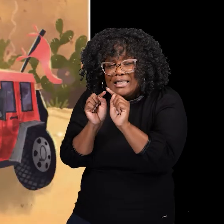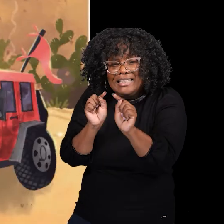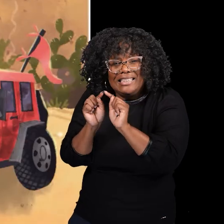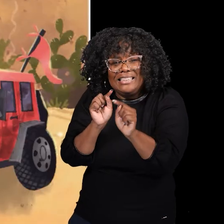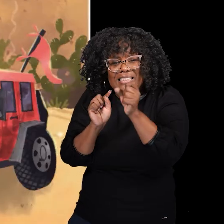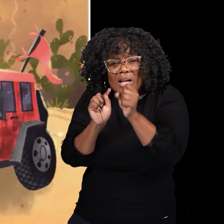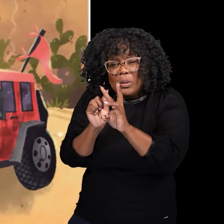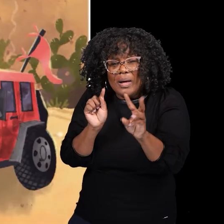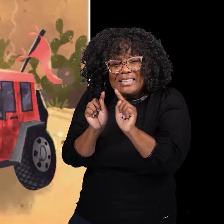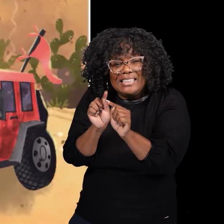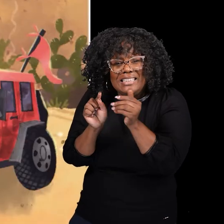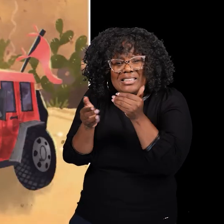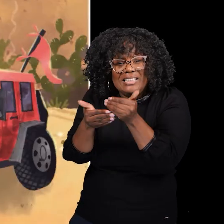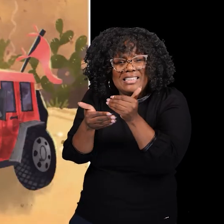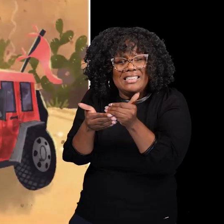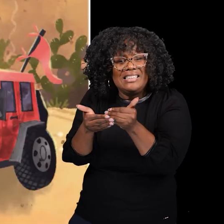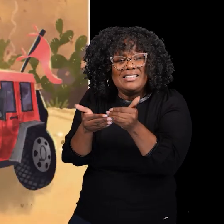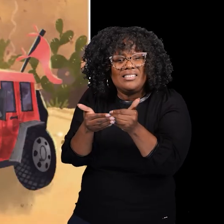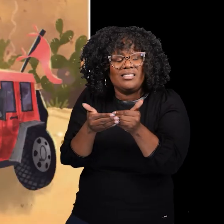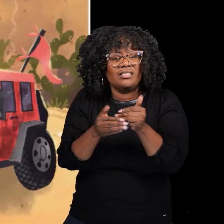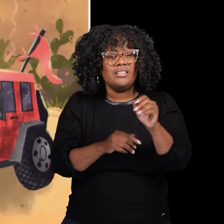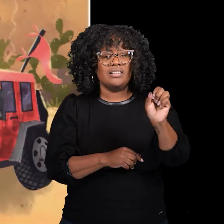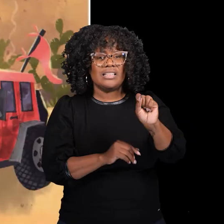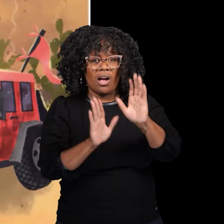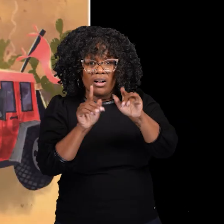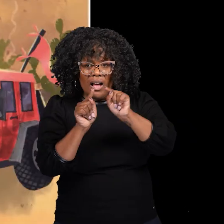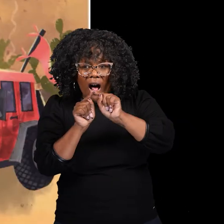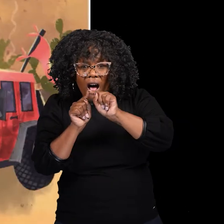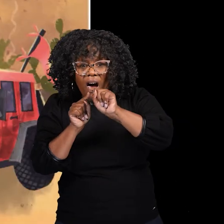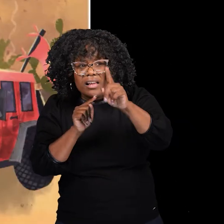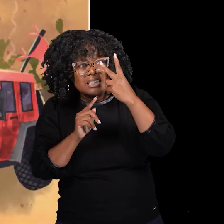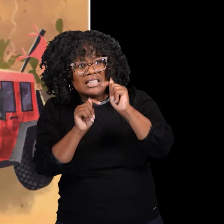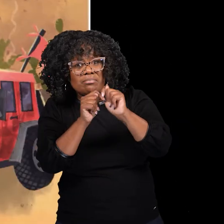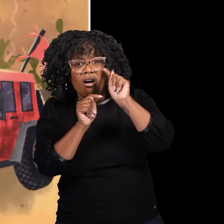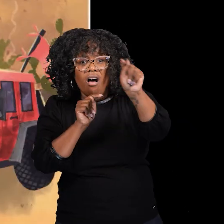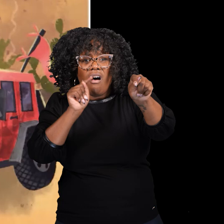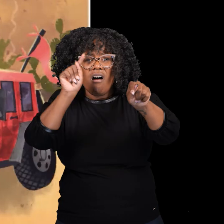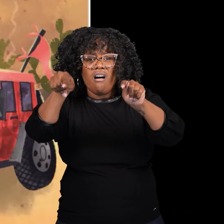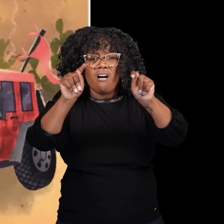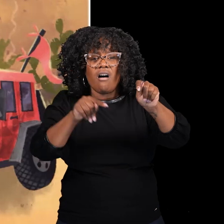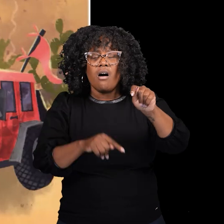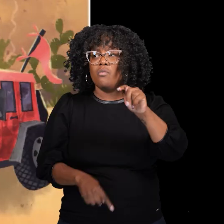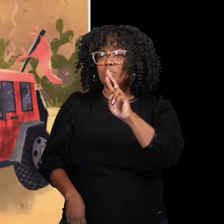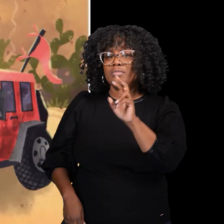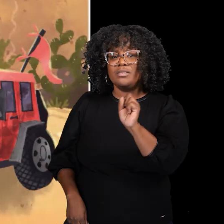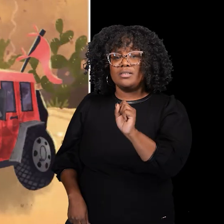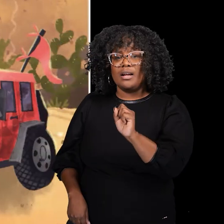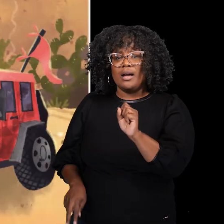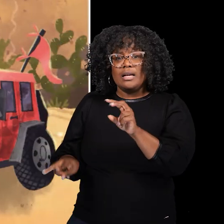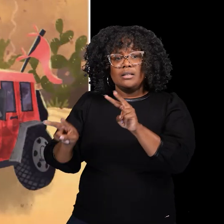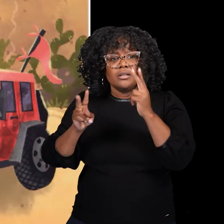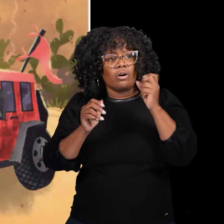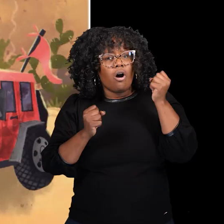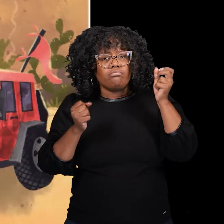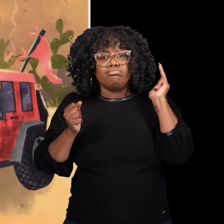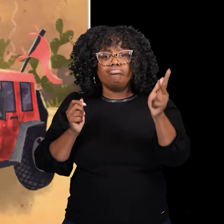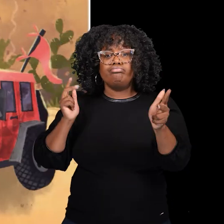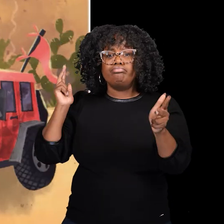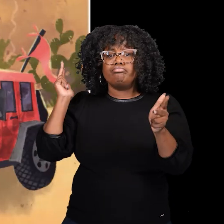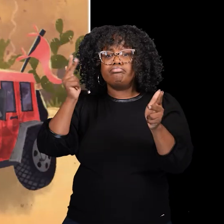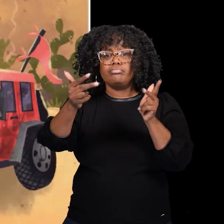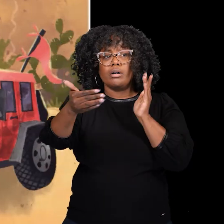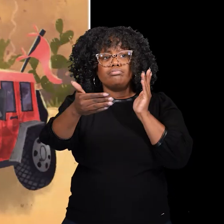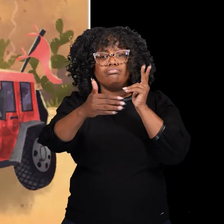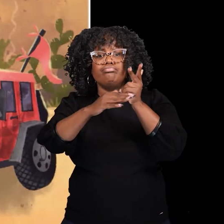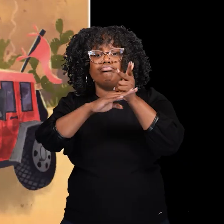only a few more kilometers southwest. Scout points toward the teams ahead. Ruby and Scout watch the other cars